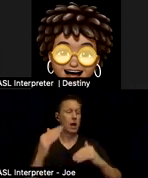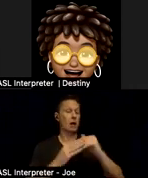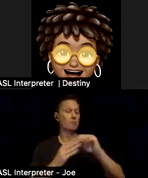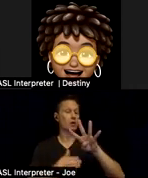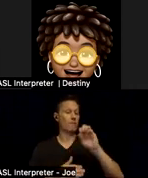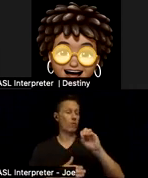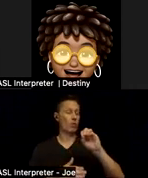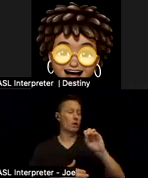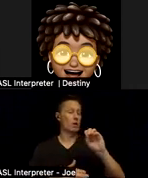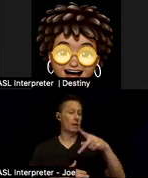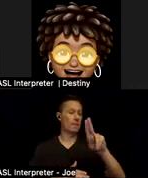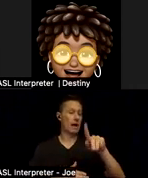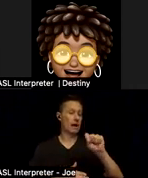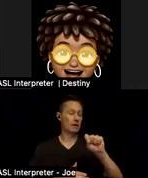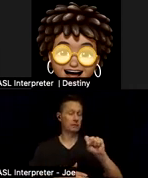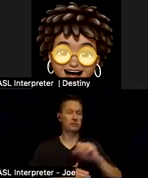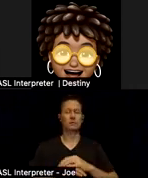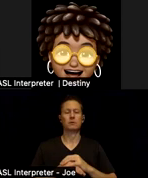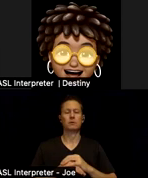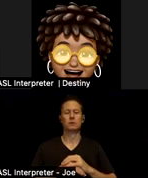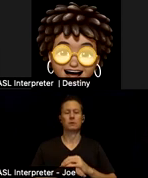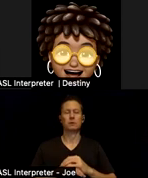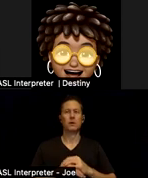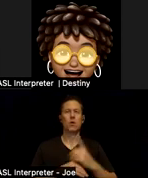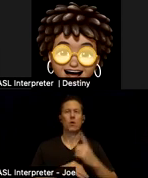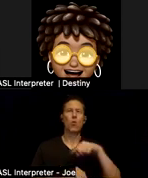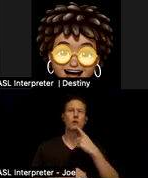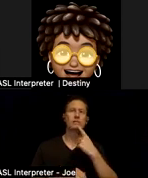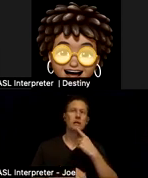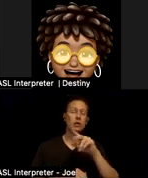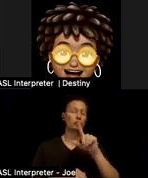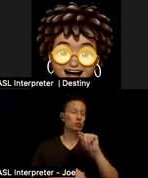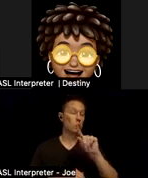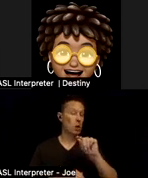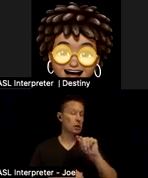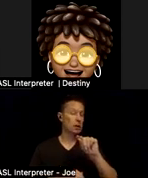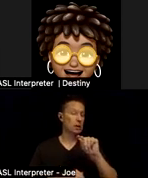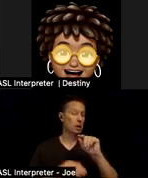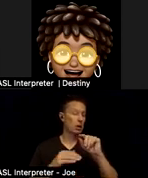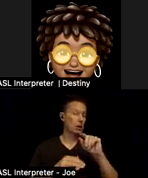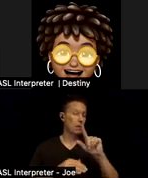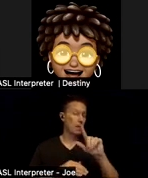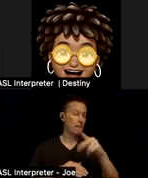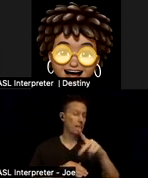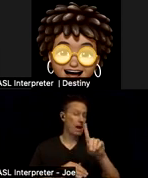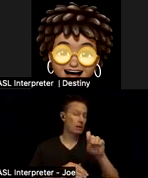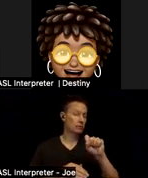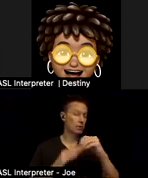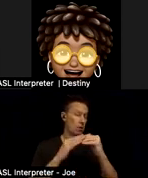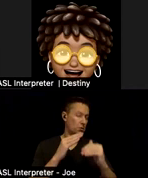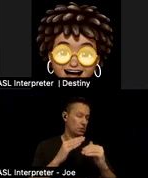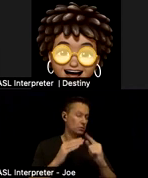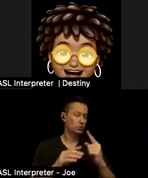Quake Secure. We sell our own version of that putty. And we say 20 pounds or under. So check with the manufacturer